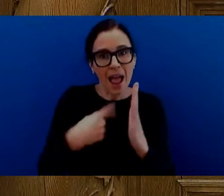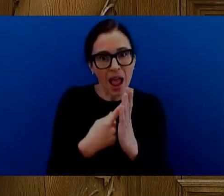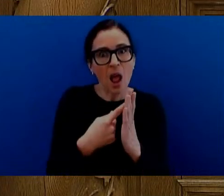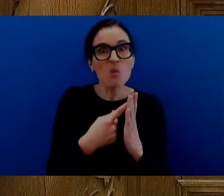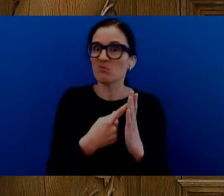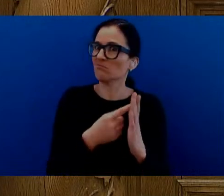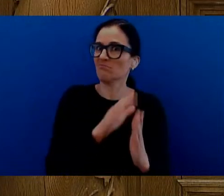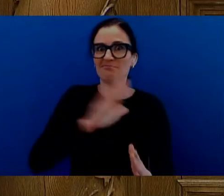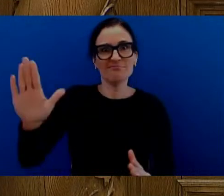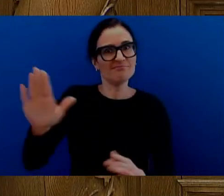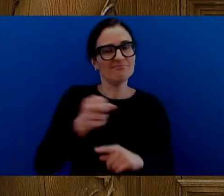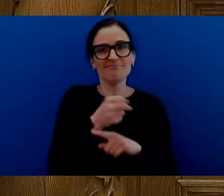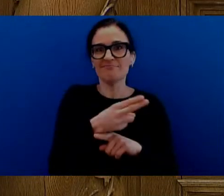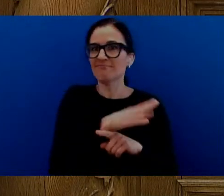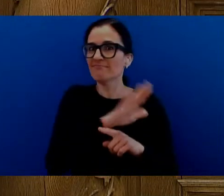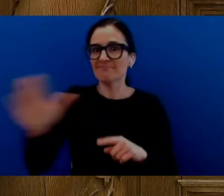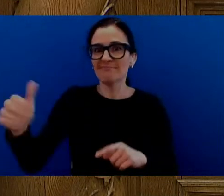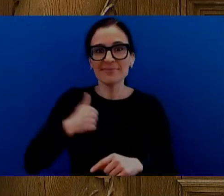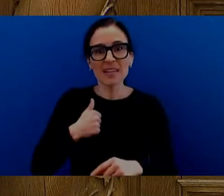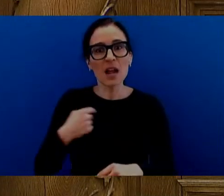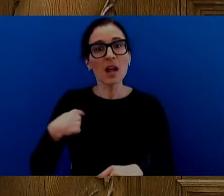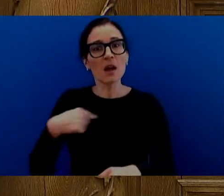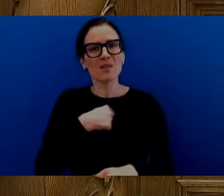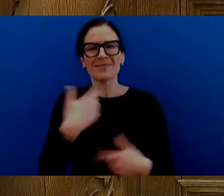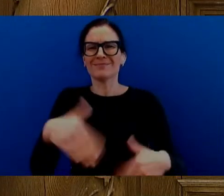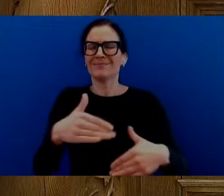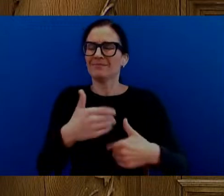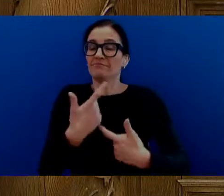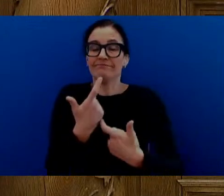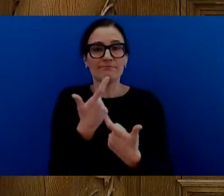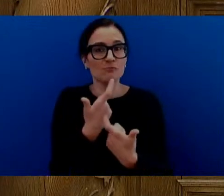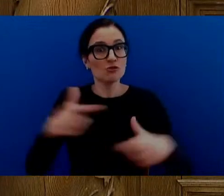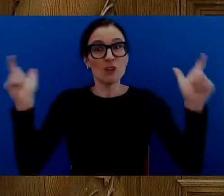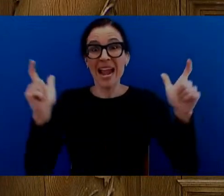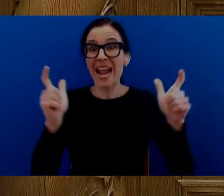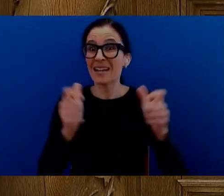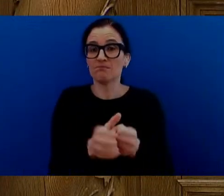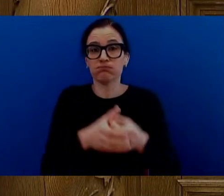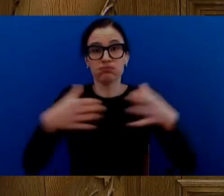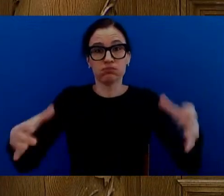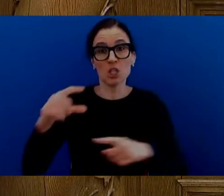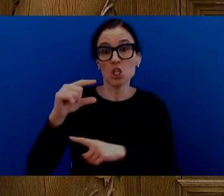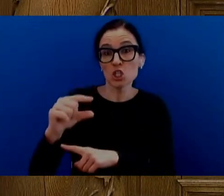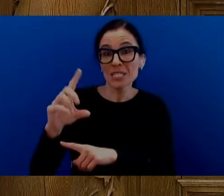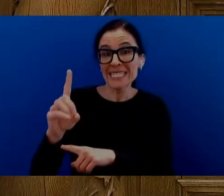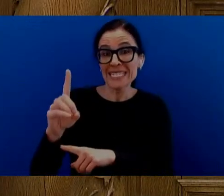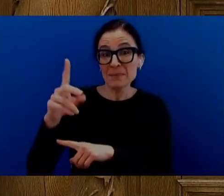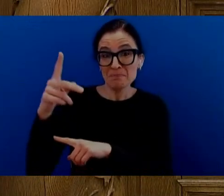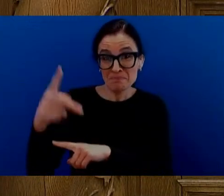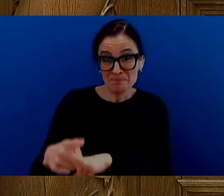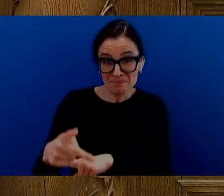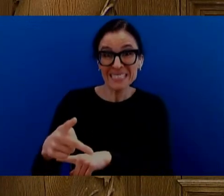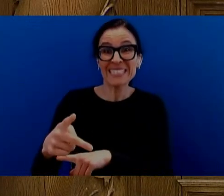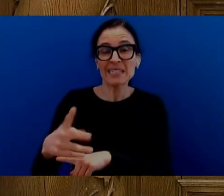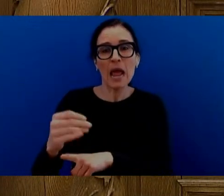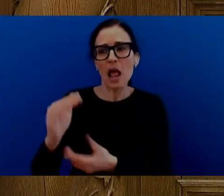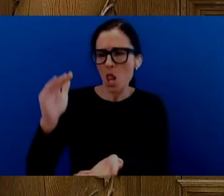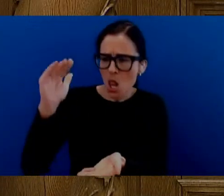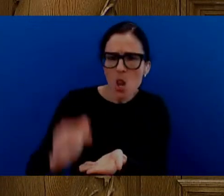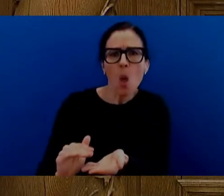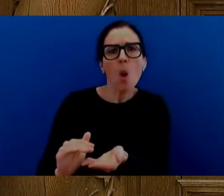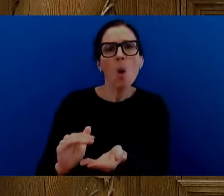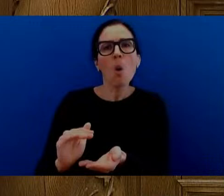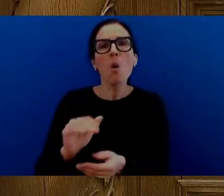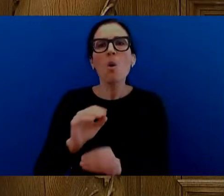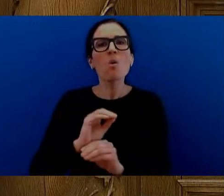unemployment rates. Our debt to GDP ratio is less than half of Ontario's or Quebec's, and we have the highest